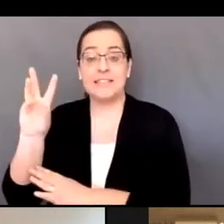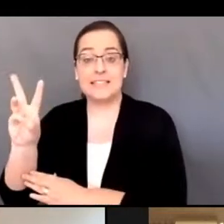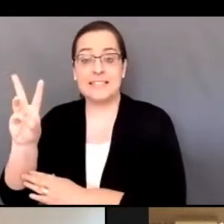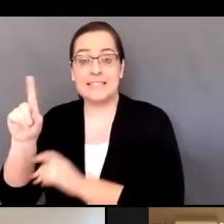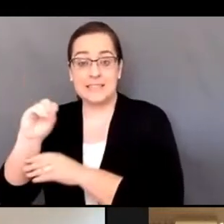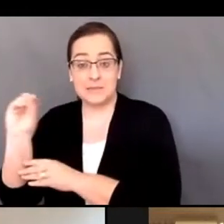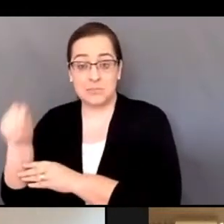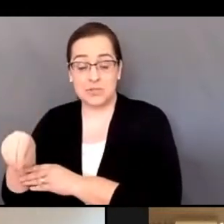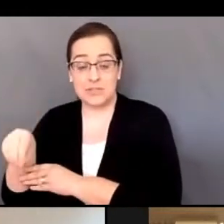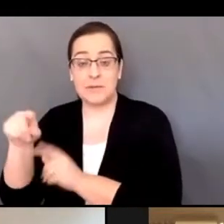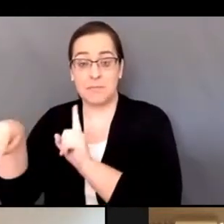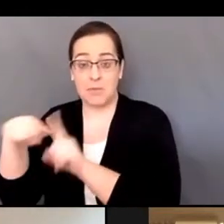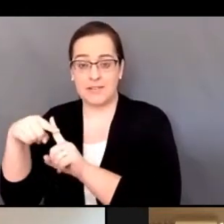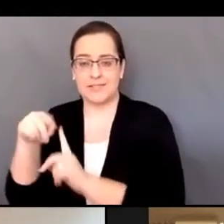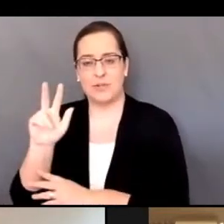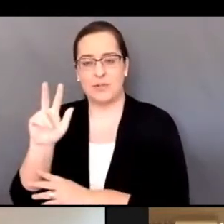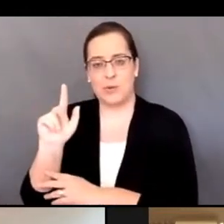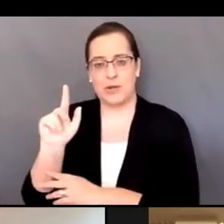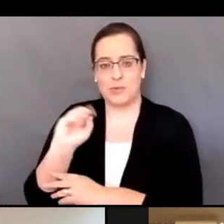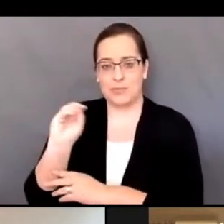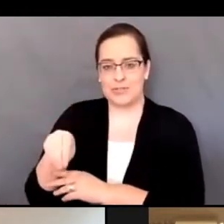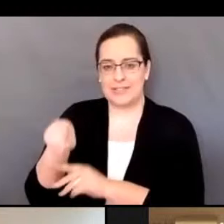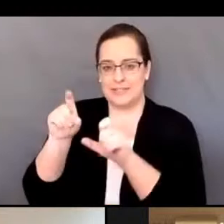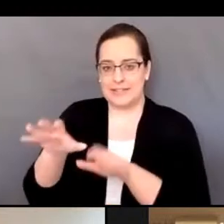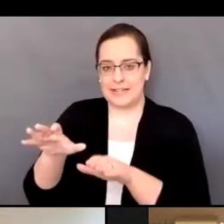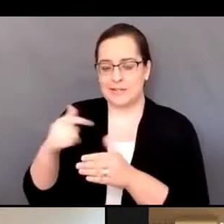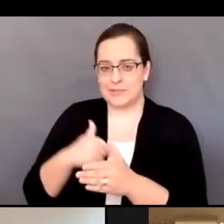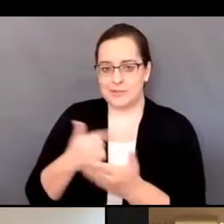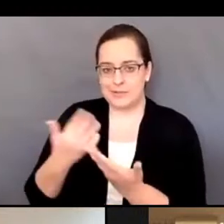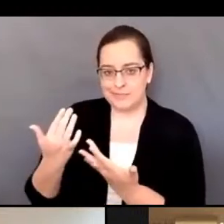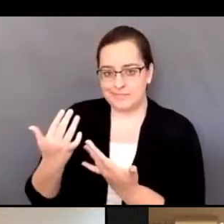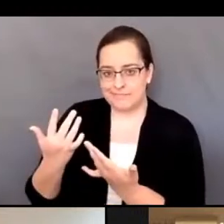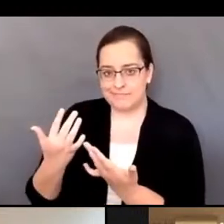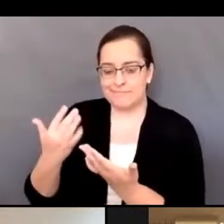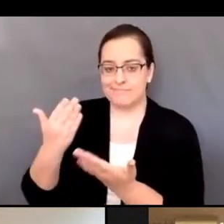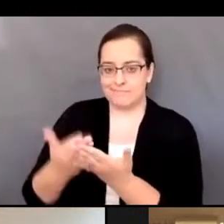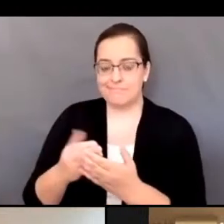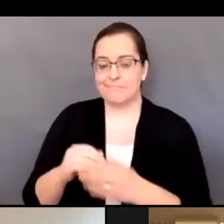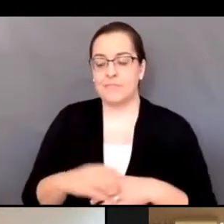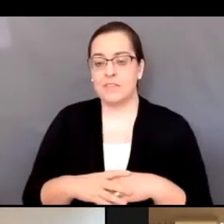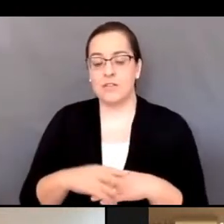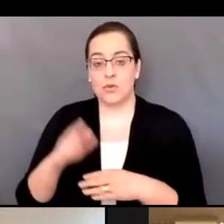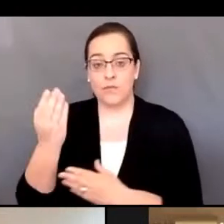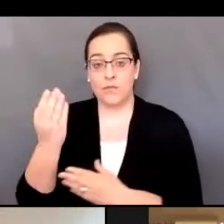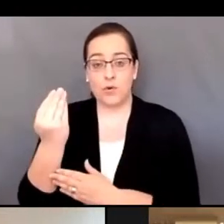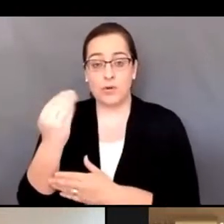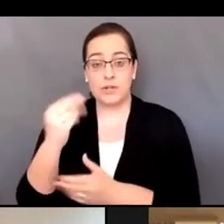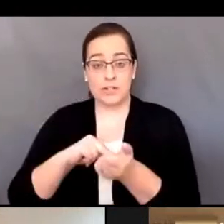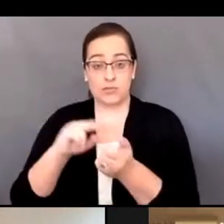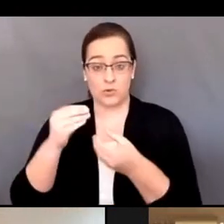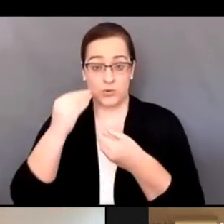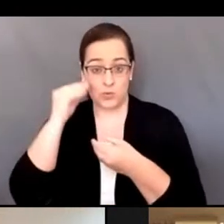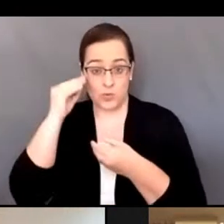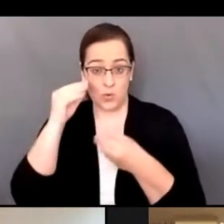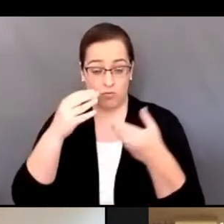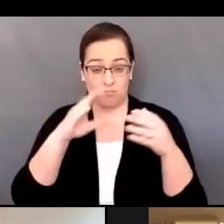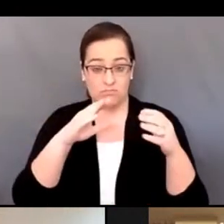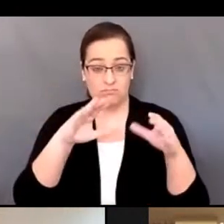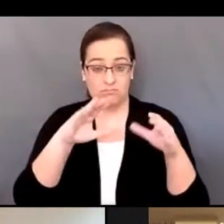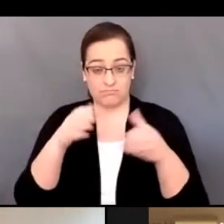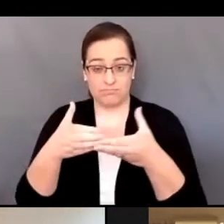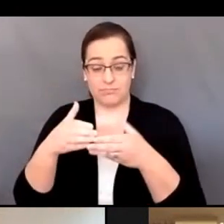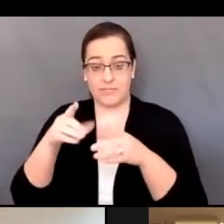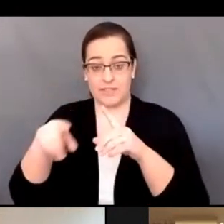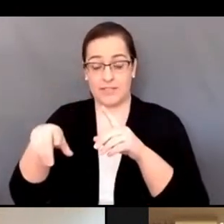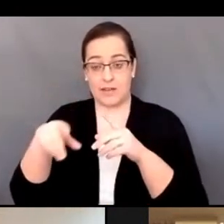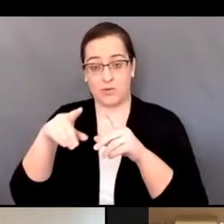positive, and 23% are still pending. There were 14 nursing homes in that group that were tested, and 10 of the nursing